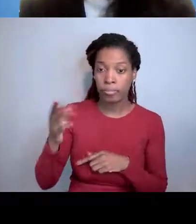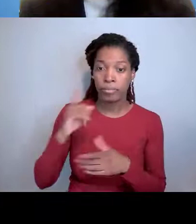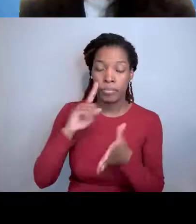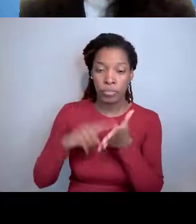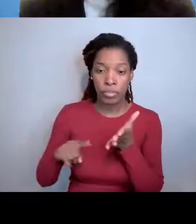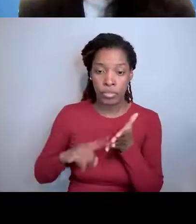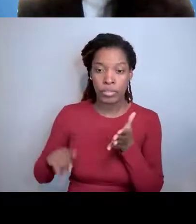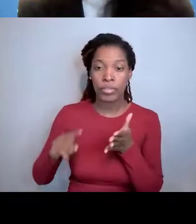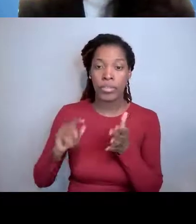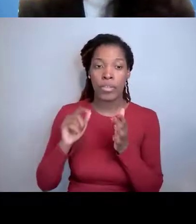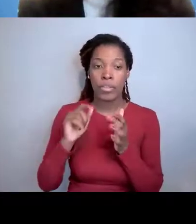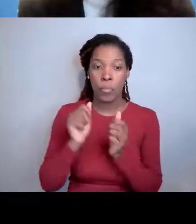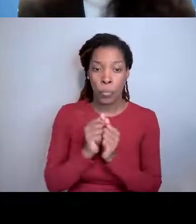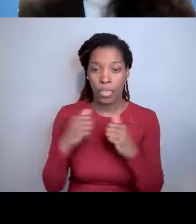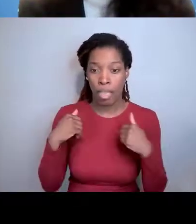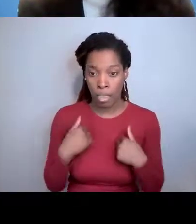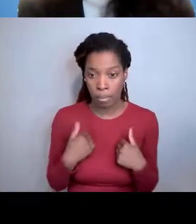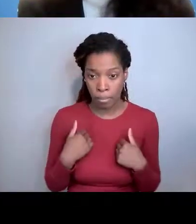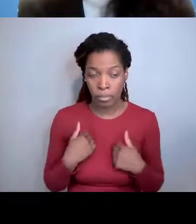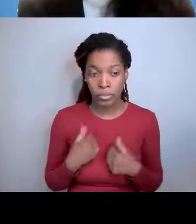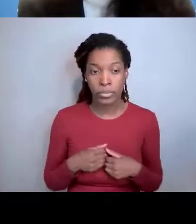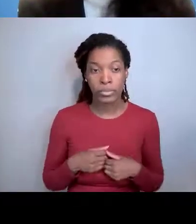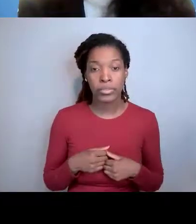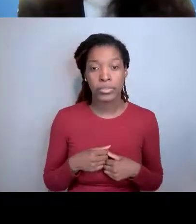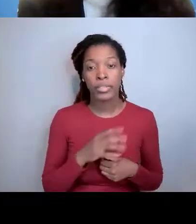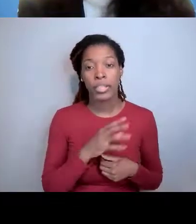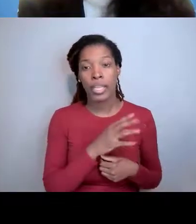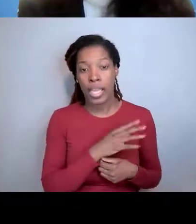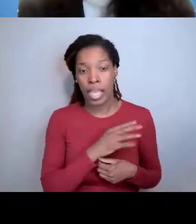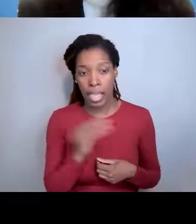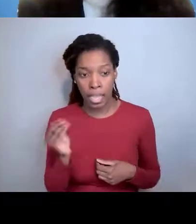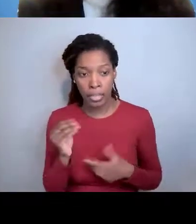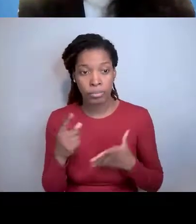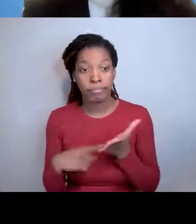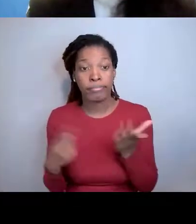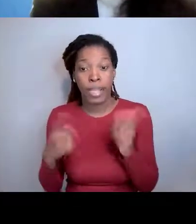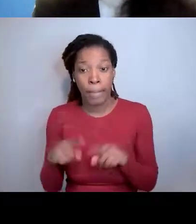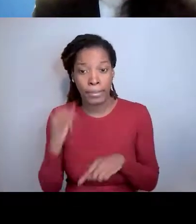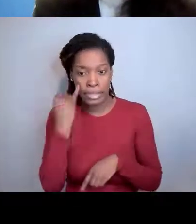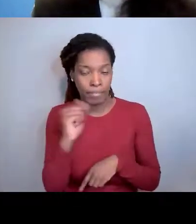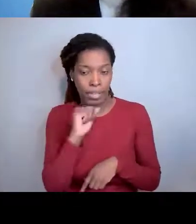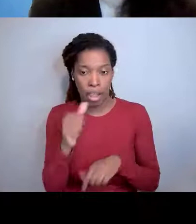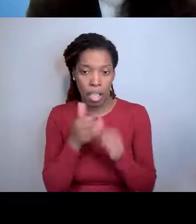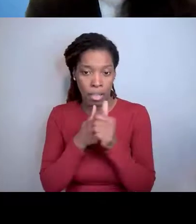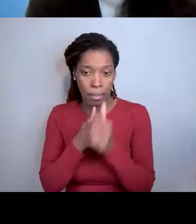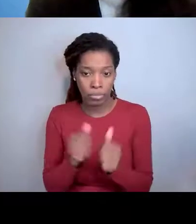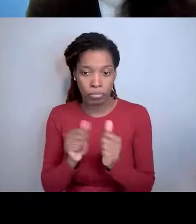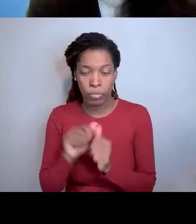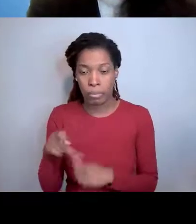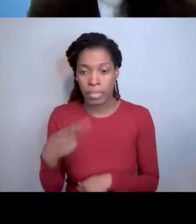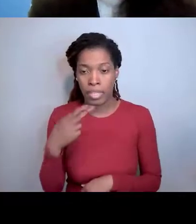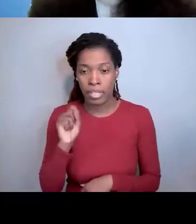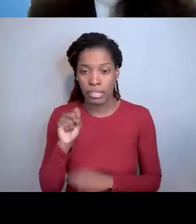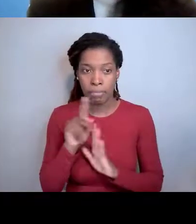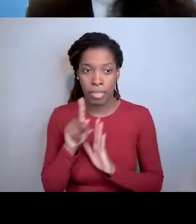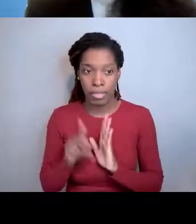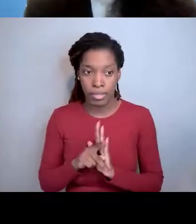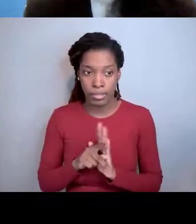use of animals, as well as the implications of non-compliance with the PHS policy.